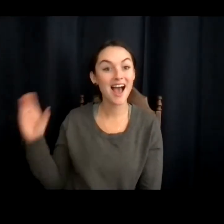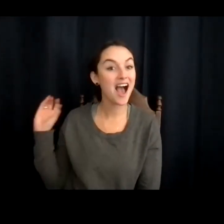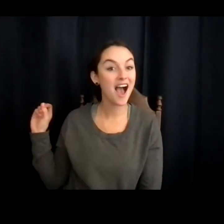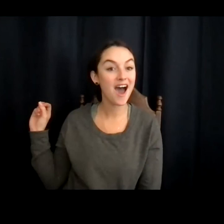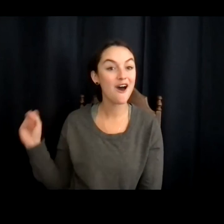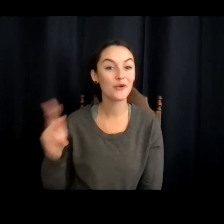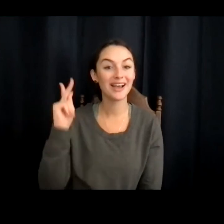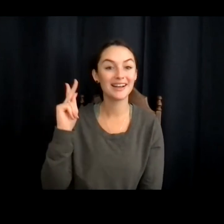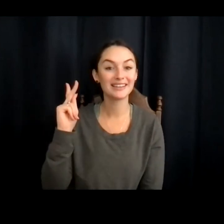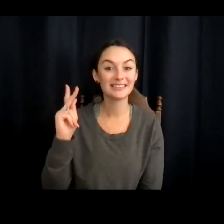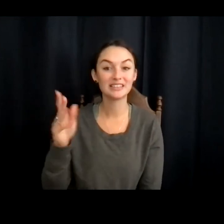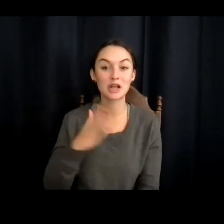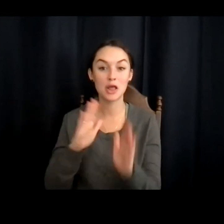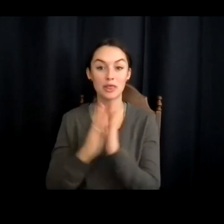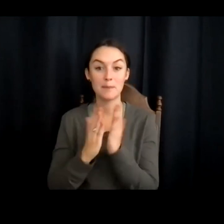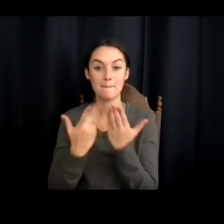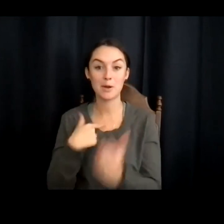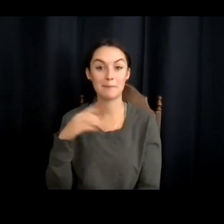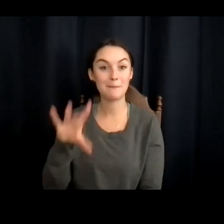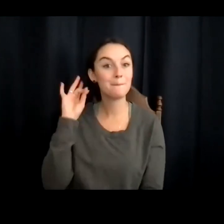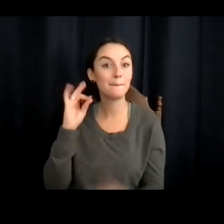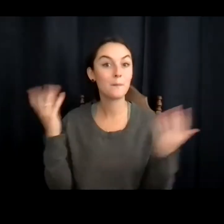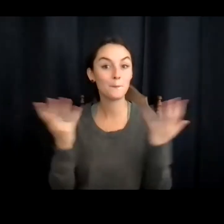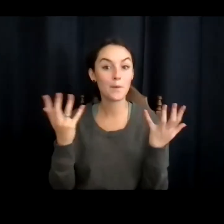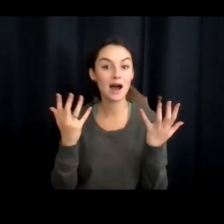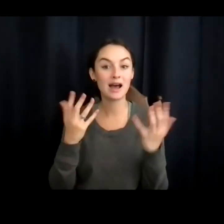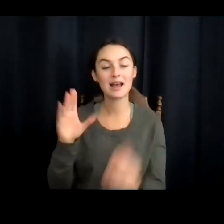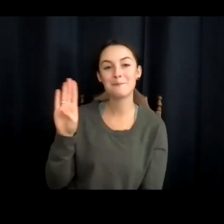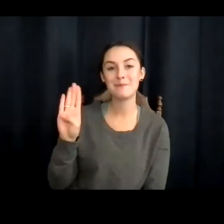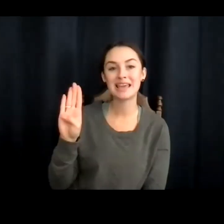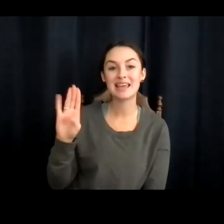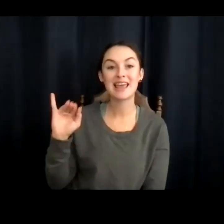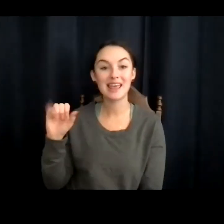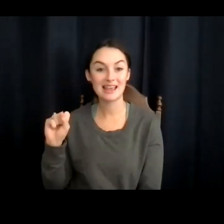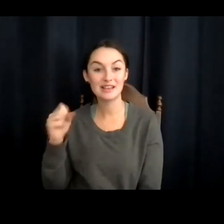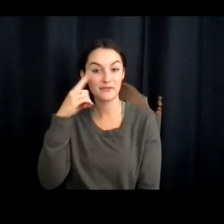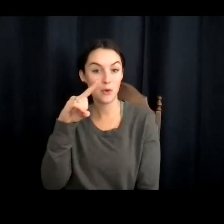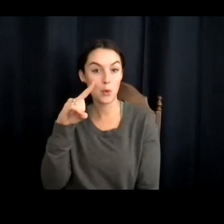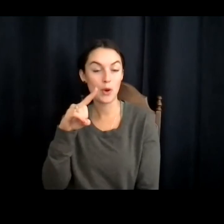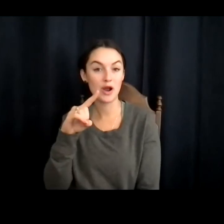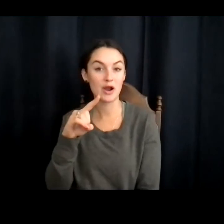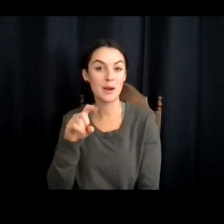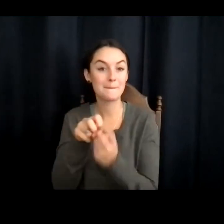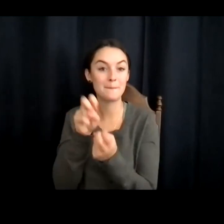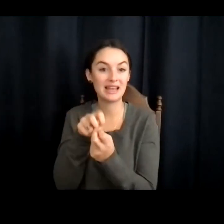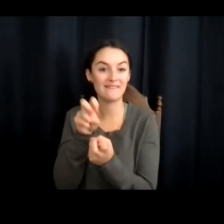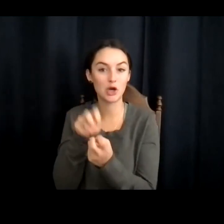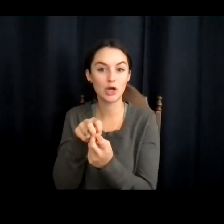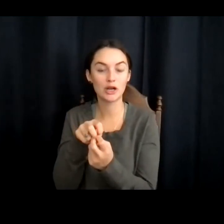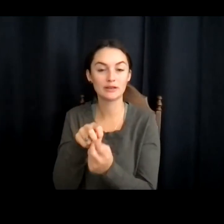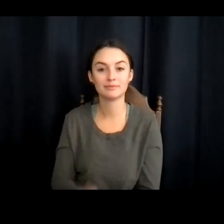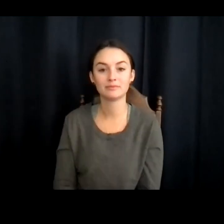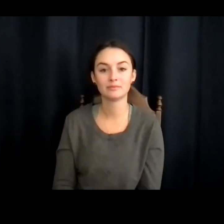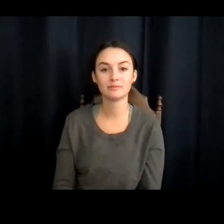friends. So the book I chose today is B is for Beaver. I'm going to turn off my background here.